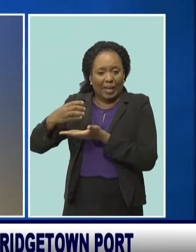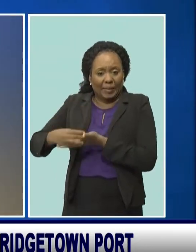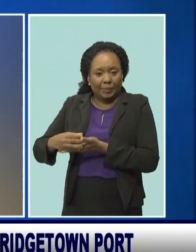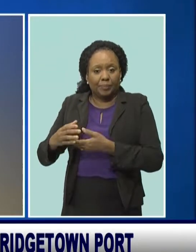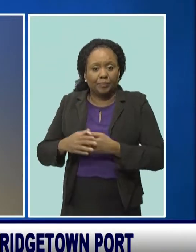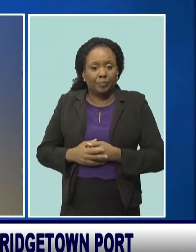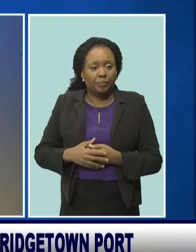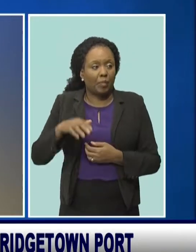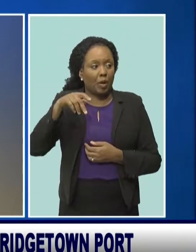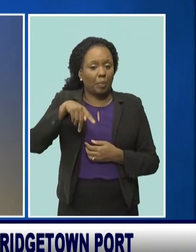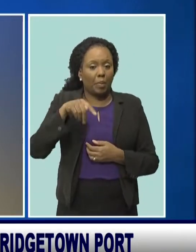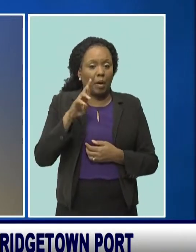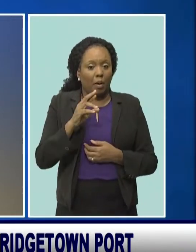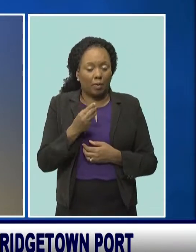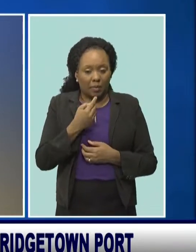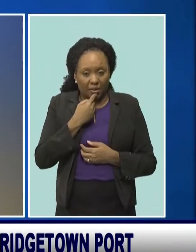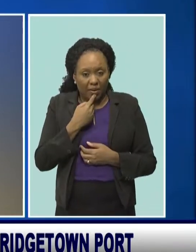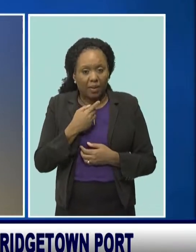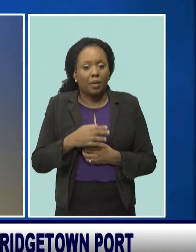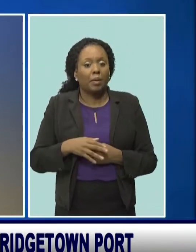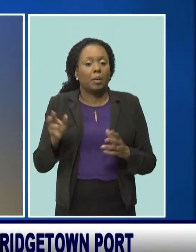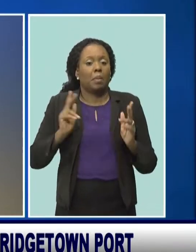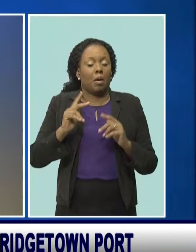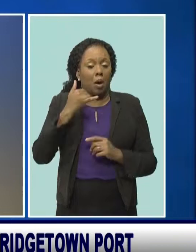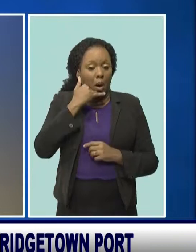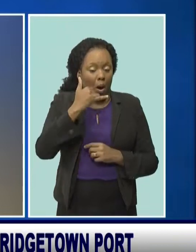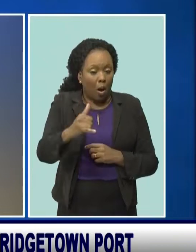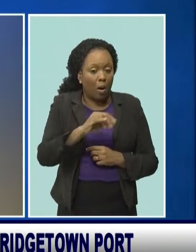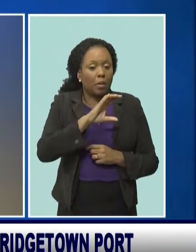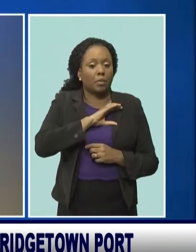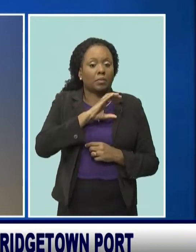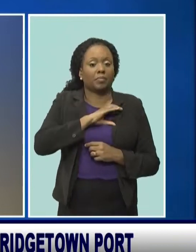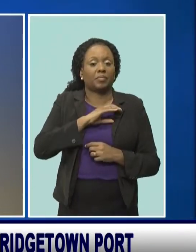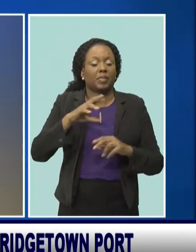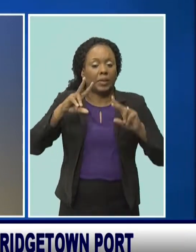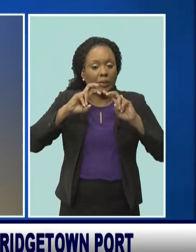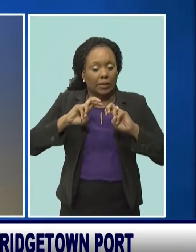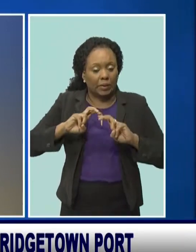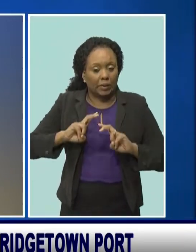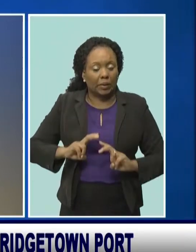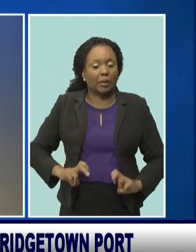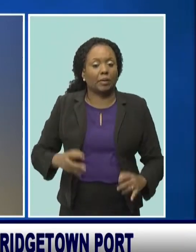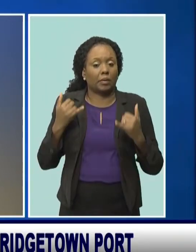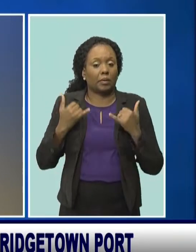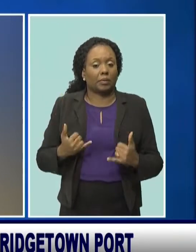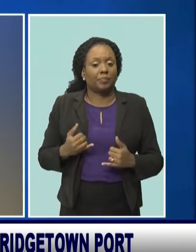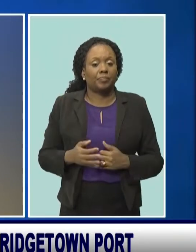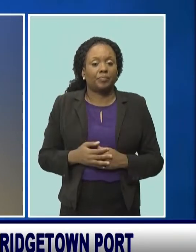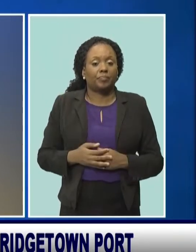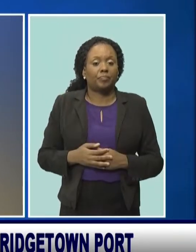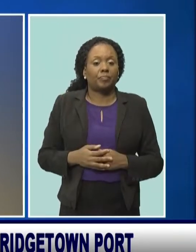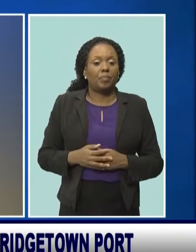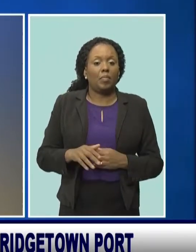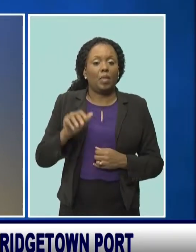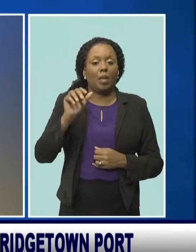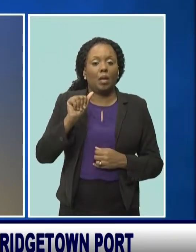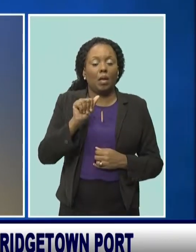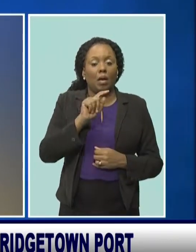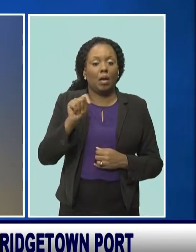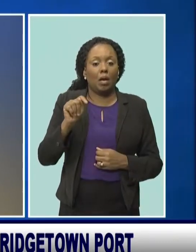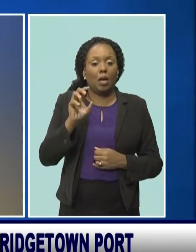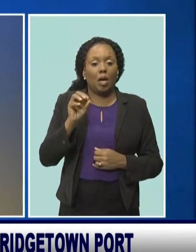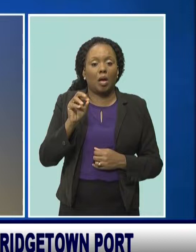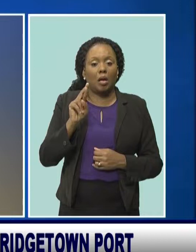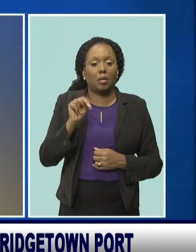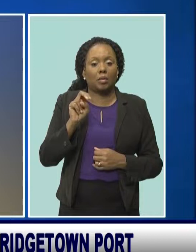Inspector Rodney Innes, officers were called in after the discovery was made. He says an investigation is ongoing at this time. Attorney General Dale